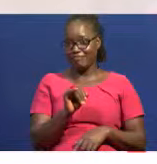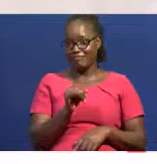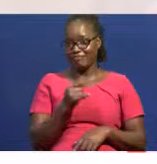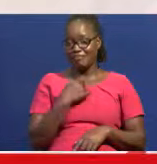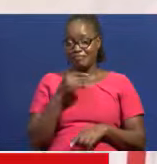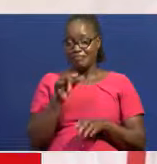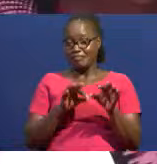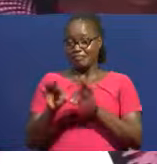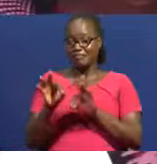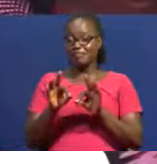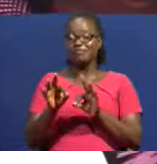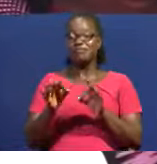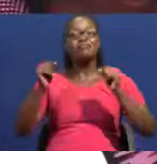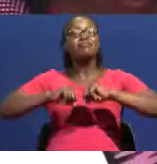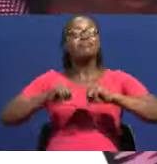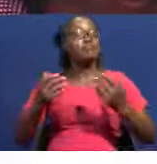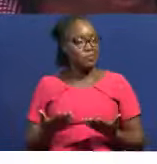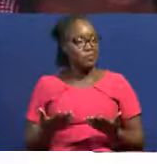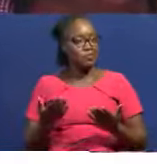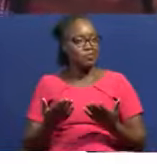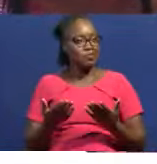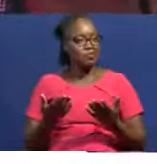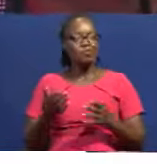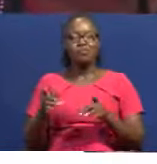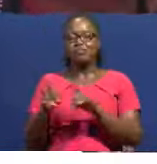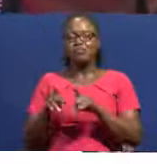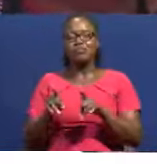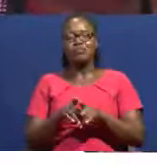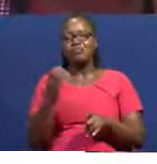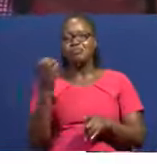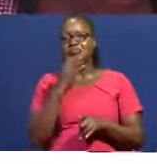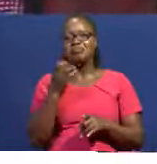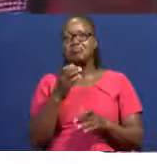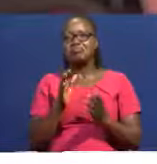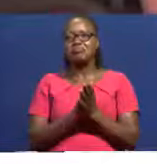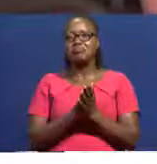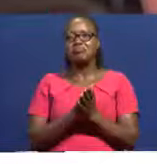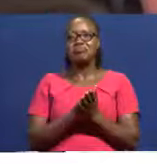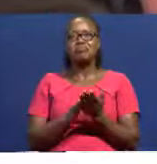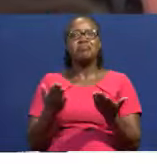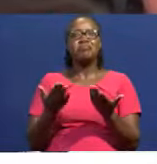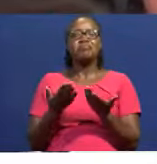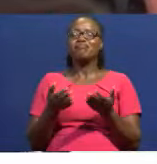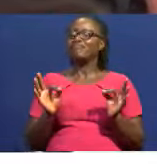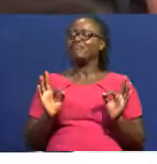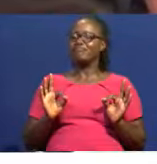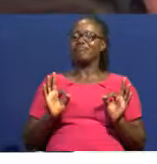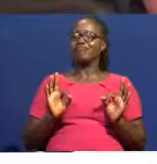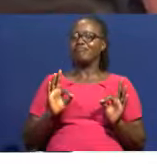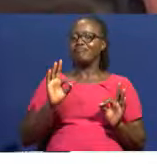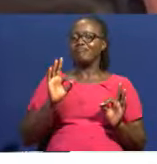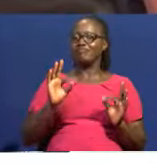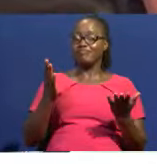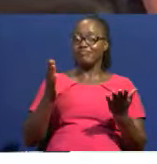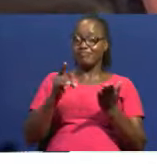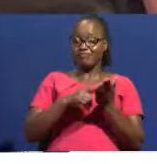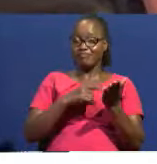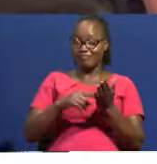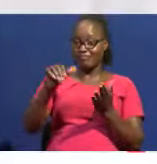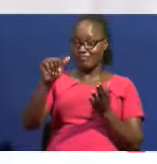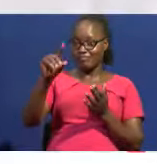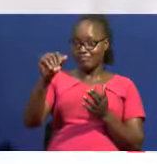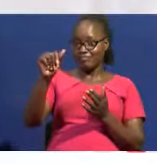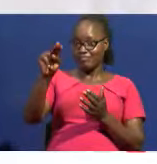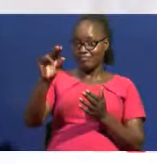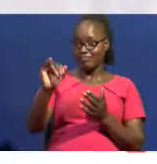Nitamueleza vile tumesikizana. Further, the former DP says he was vindicated with the cancellation of the Adani deal, which he claims he had